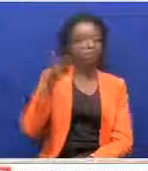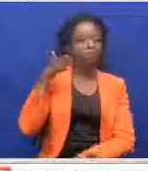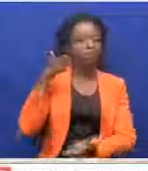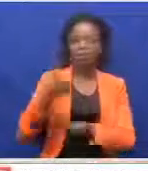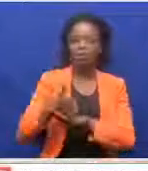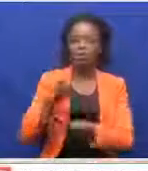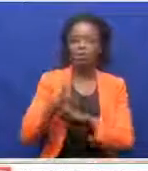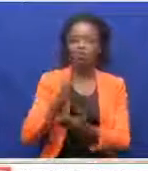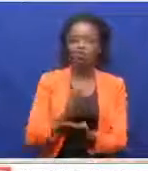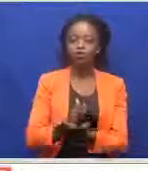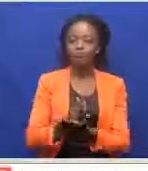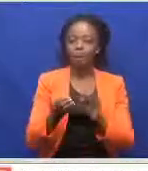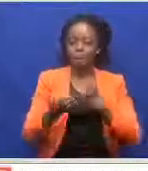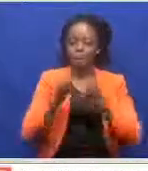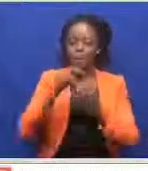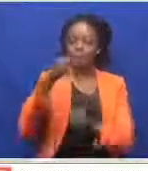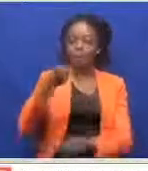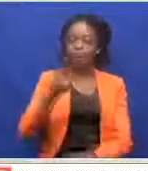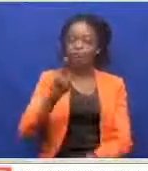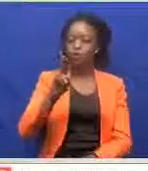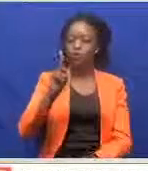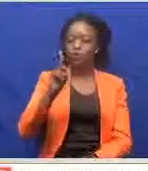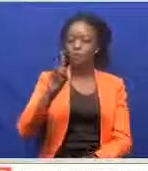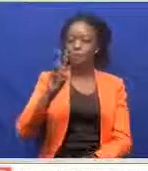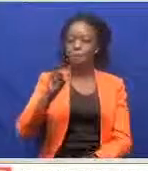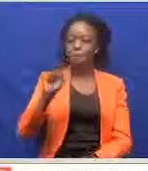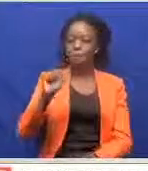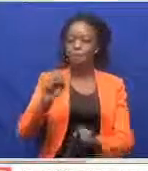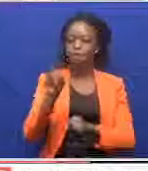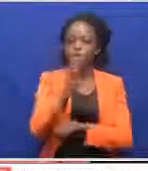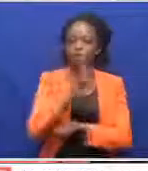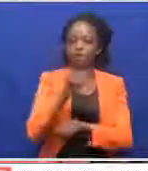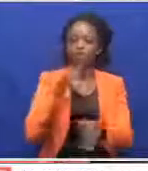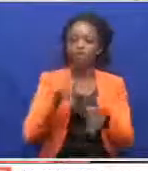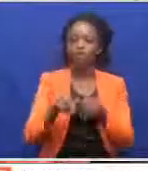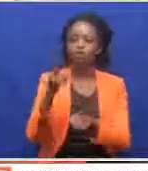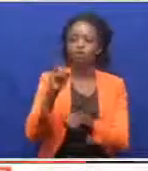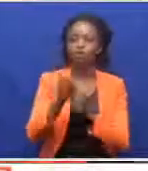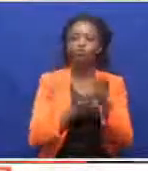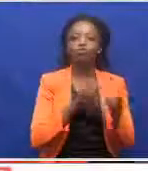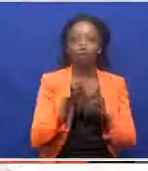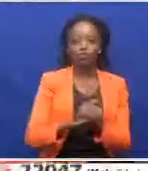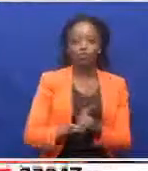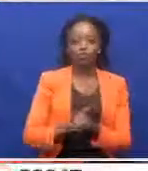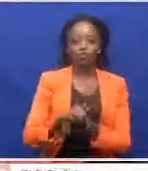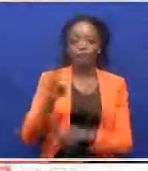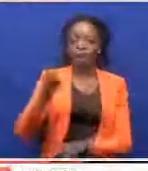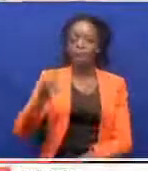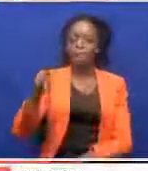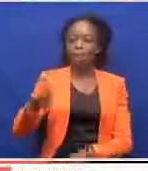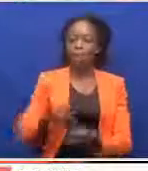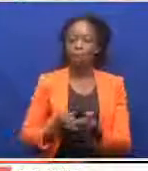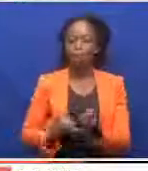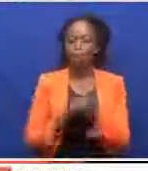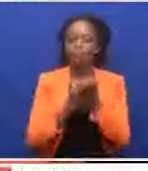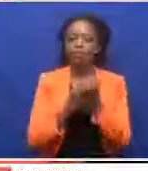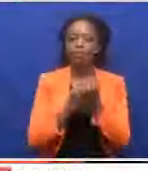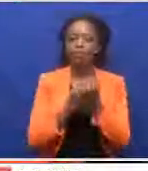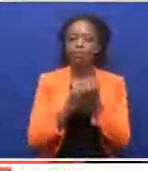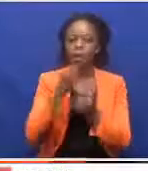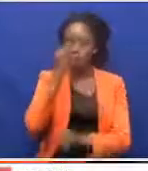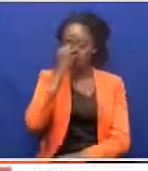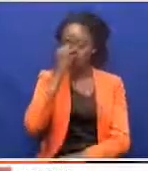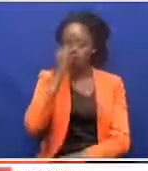Ati hiyo Huduma Number ndio itatumiwa kupiga kura ya 2022. The MPs further defending Ruto's hustle